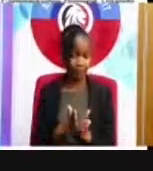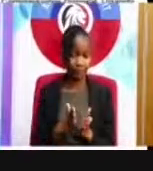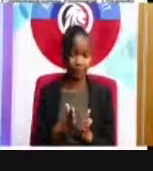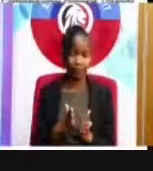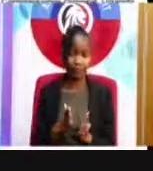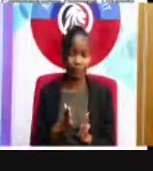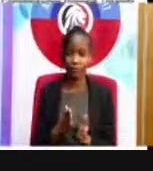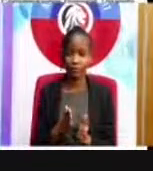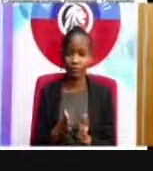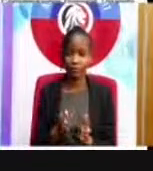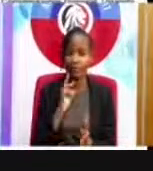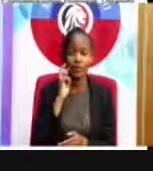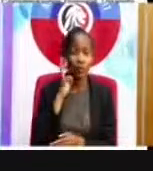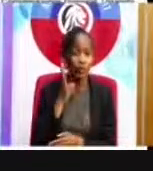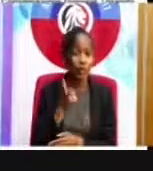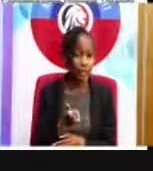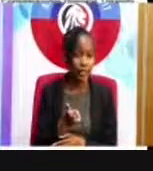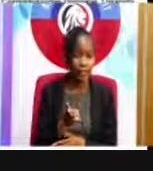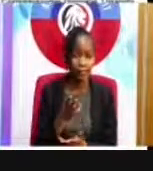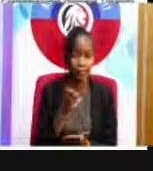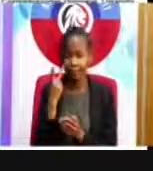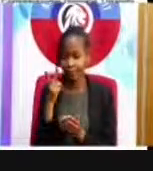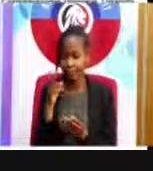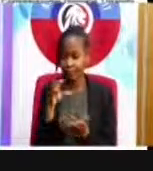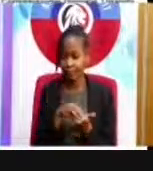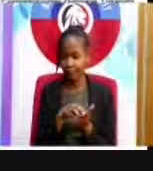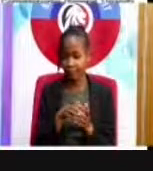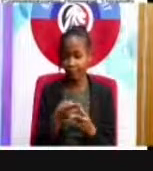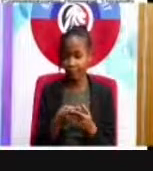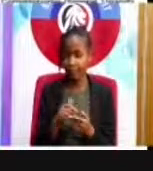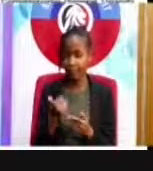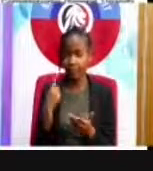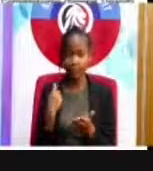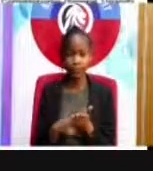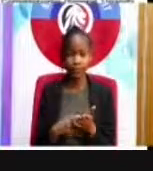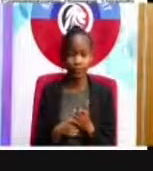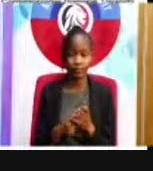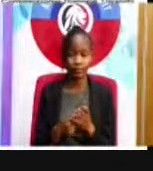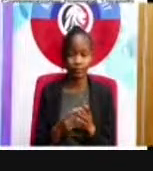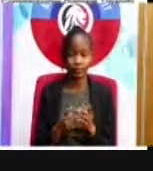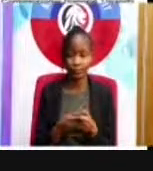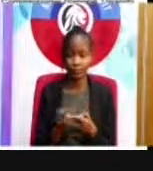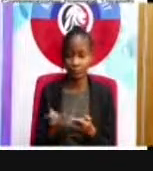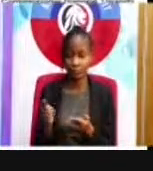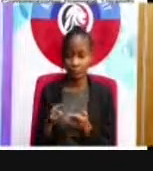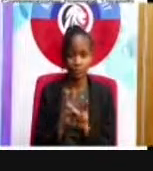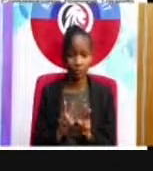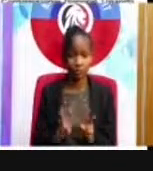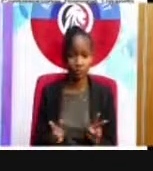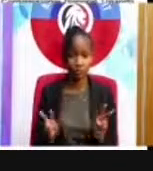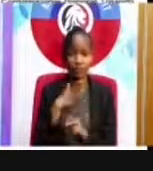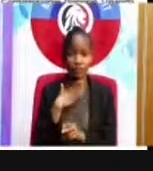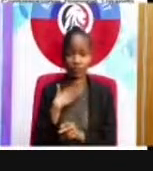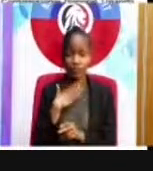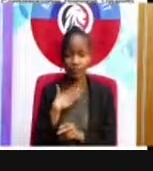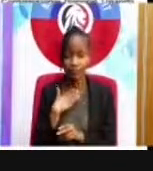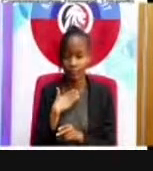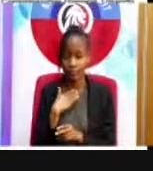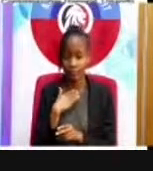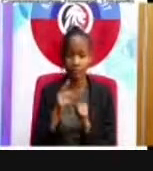would see the charging of a minimum tax as an additional burden. I want to link this to my issue of tax